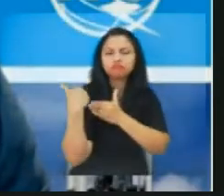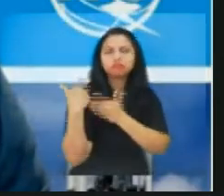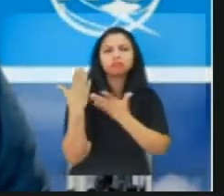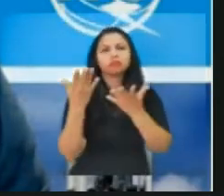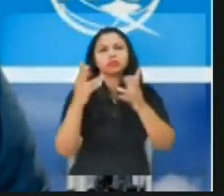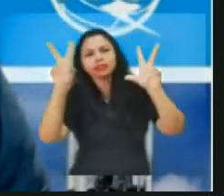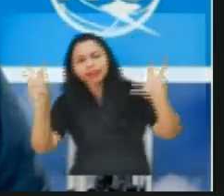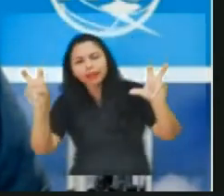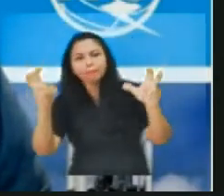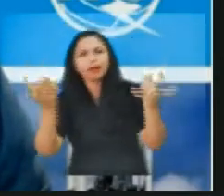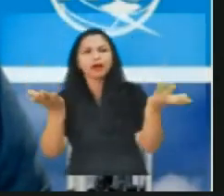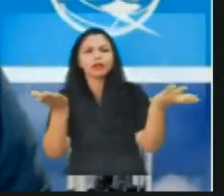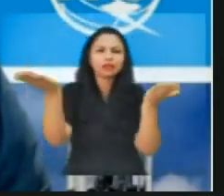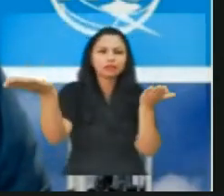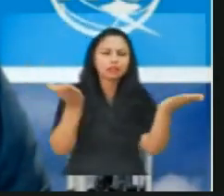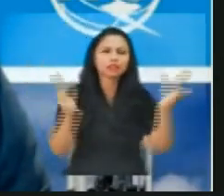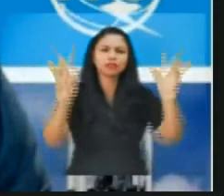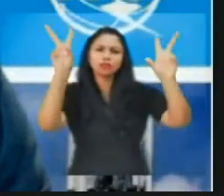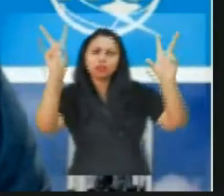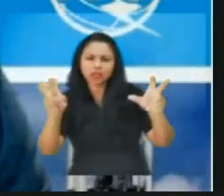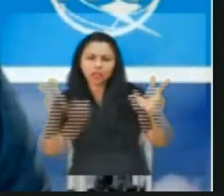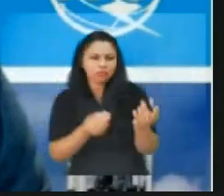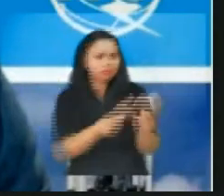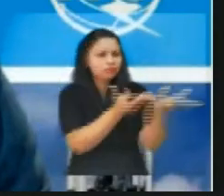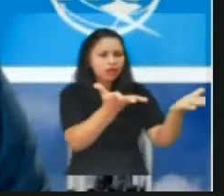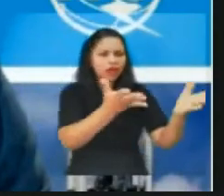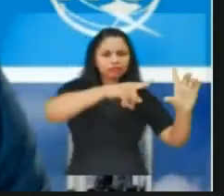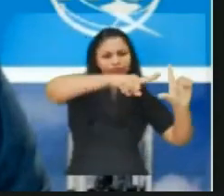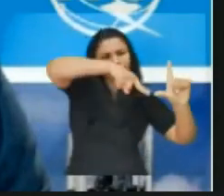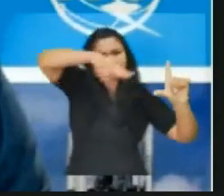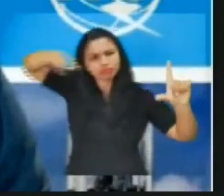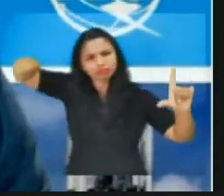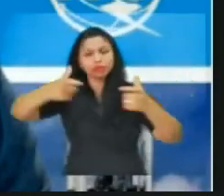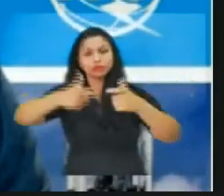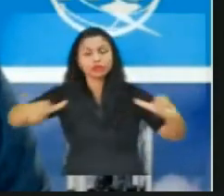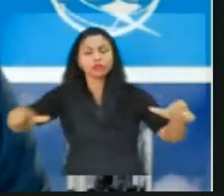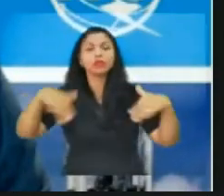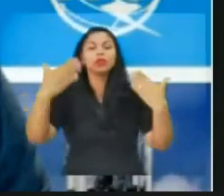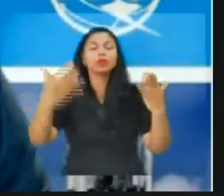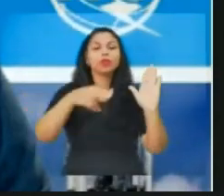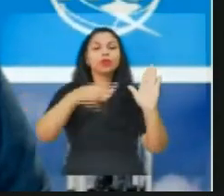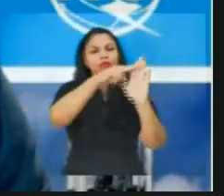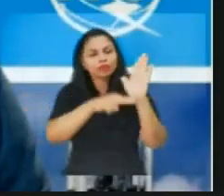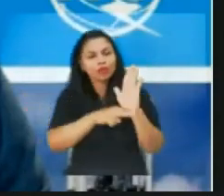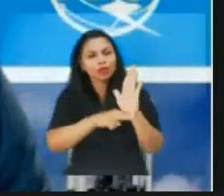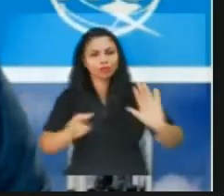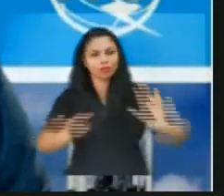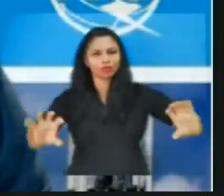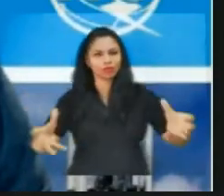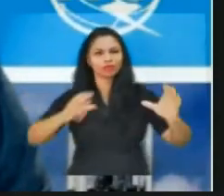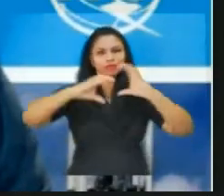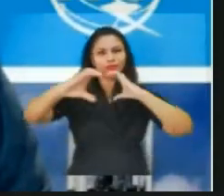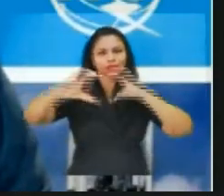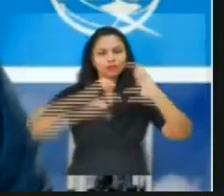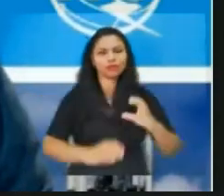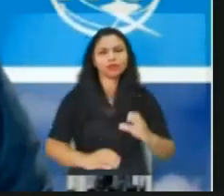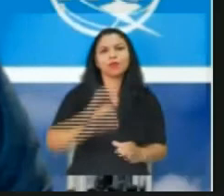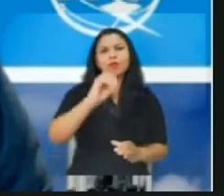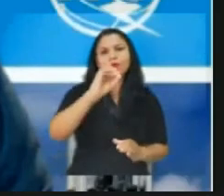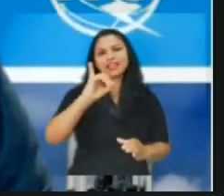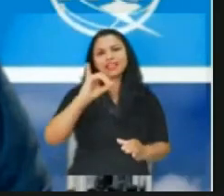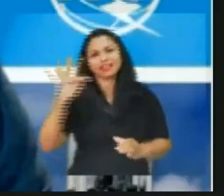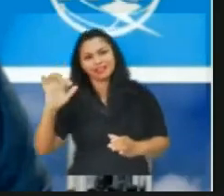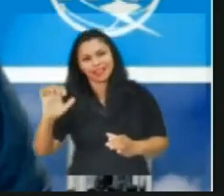rationally, efficiently, and economically in concurrence with the radio communications recommendations of the